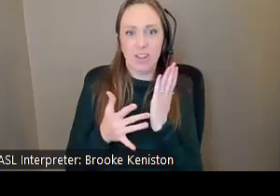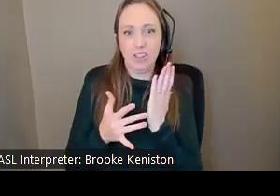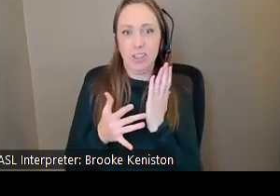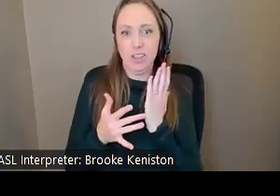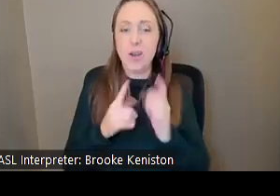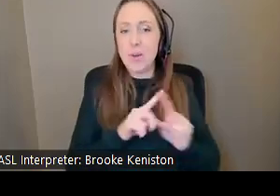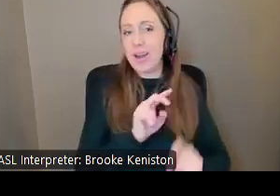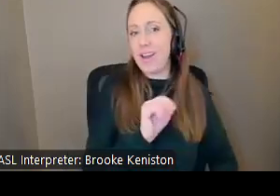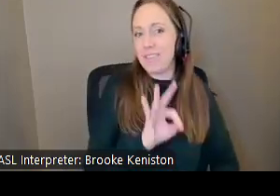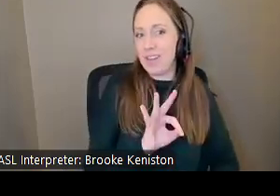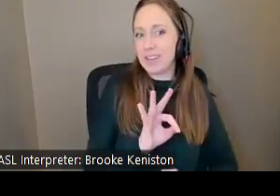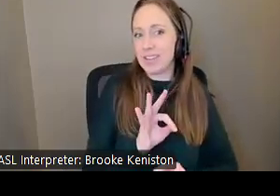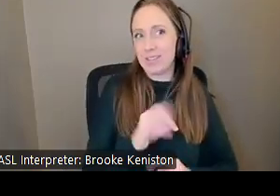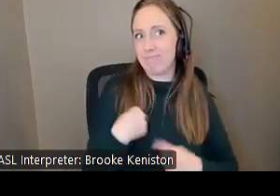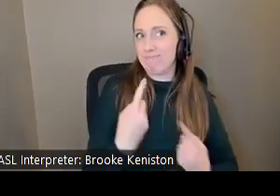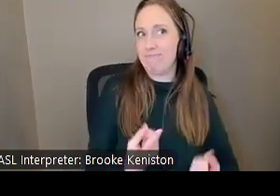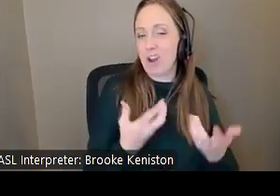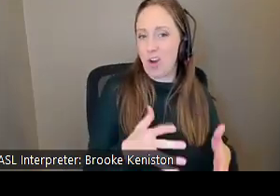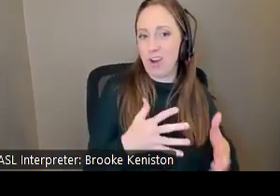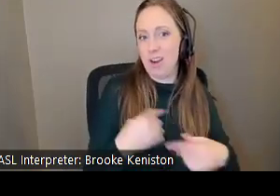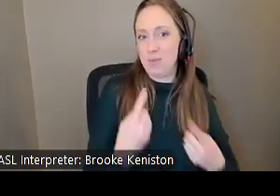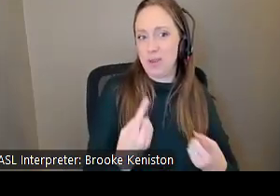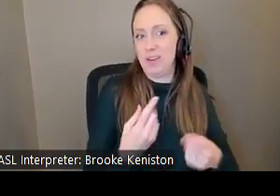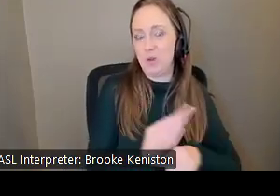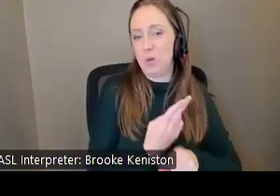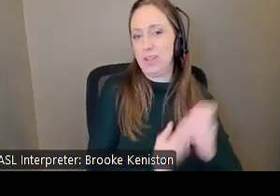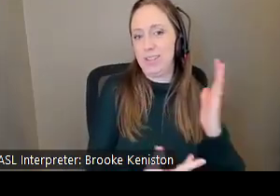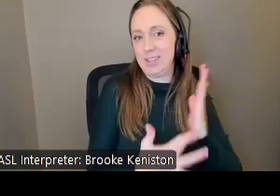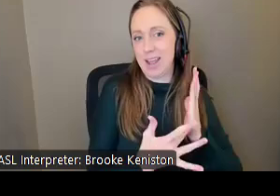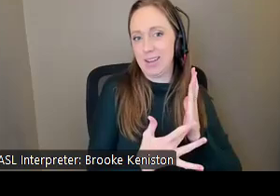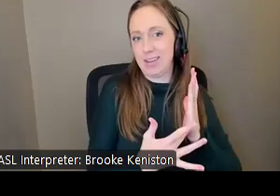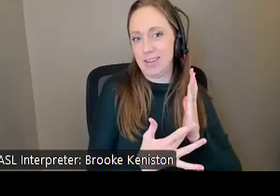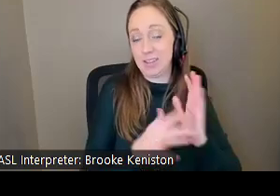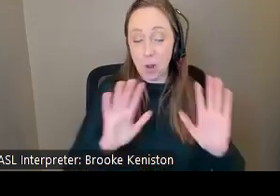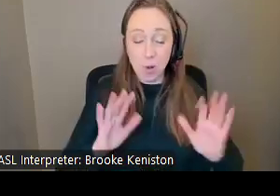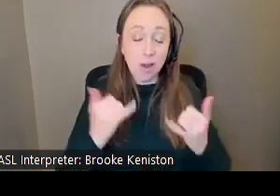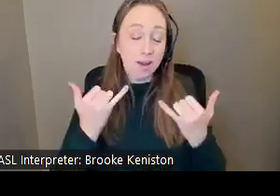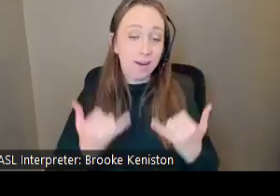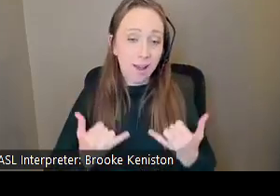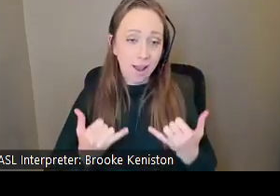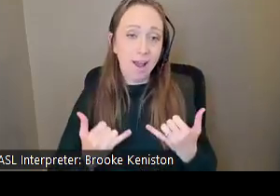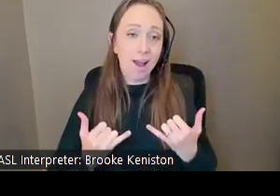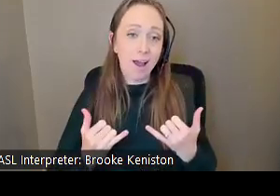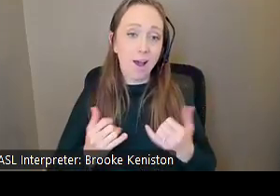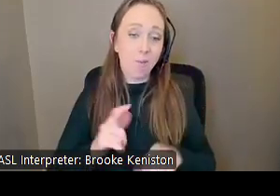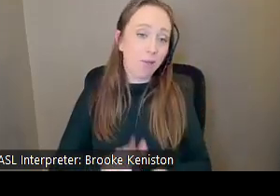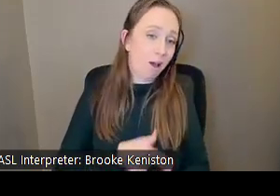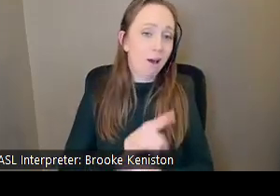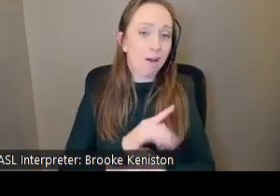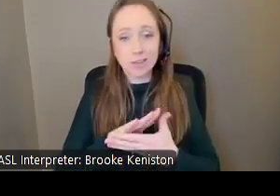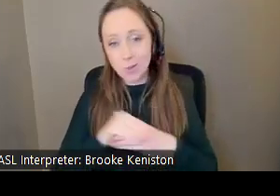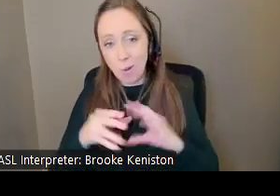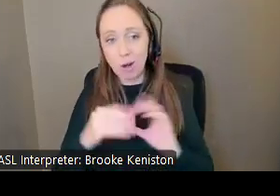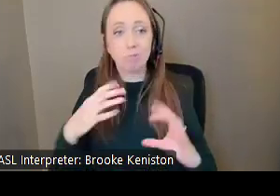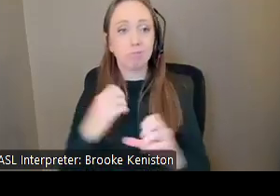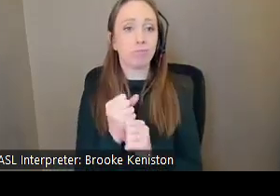so the long story short of their saga or their large history is